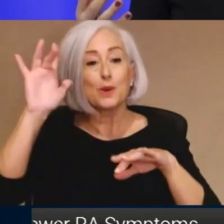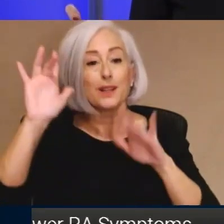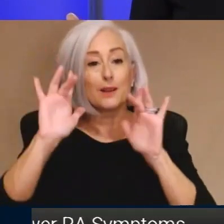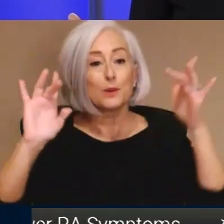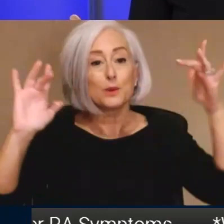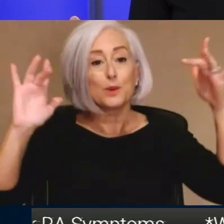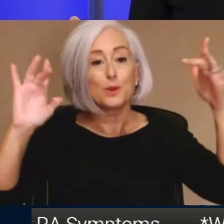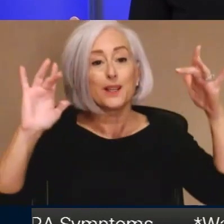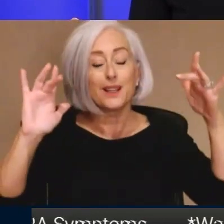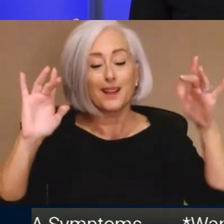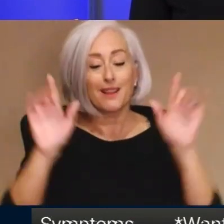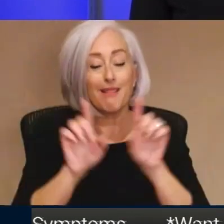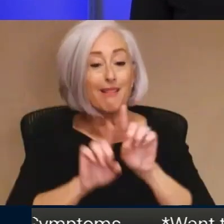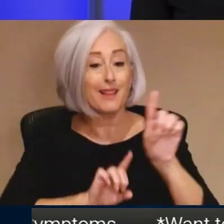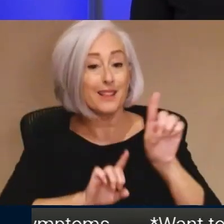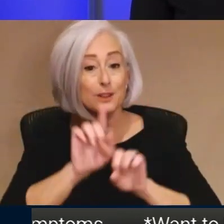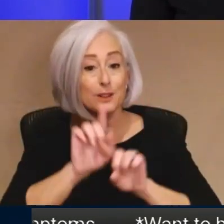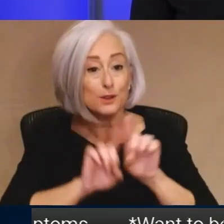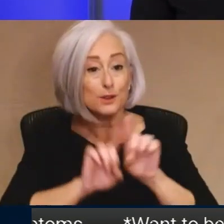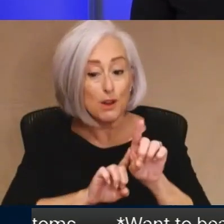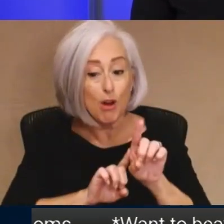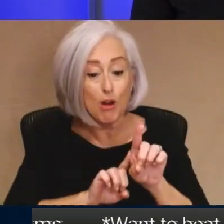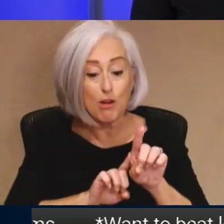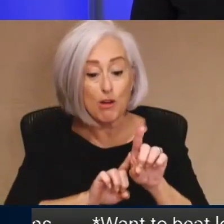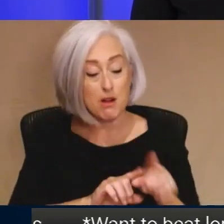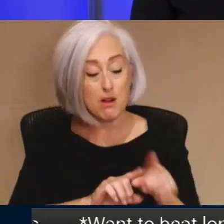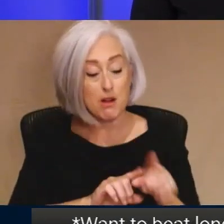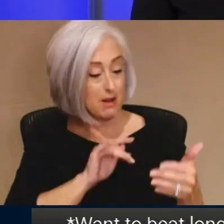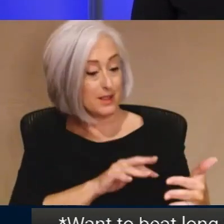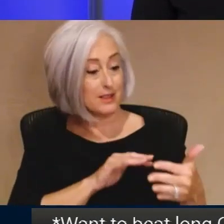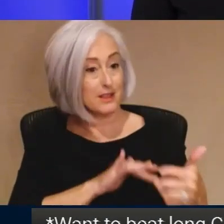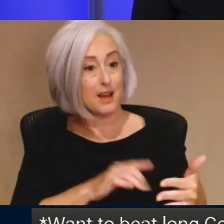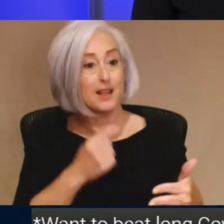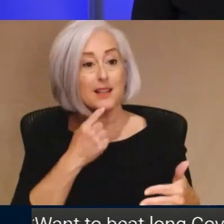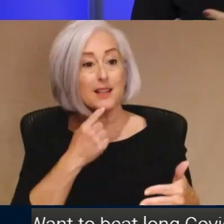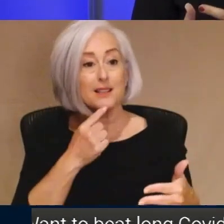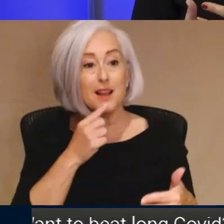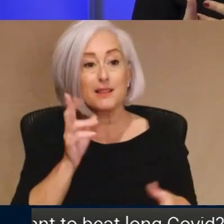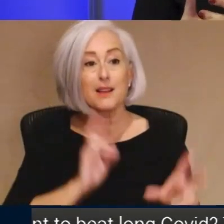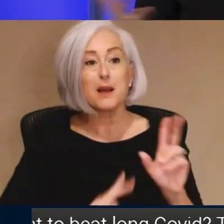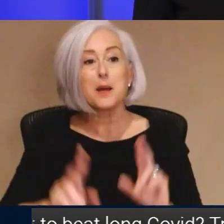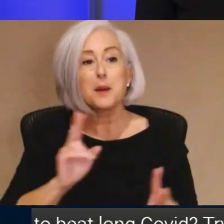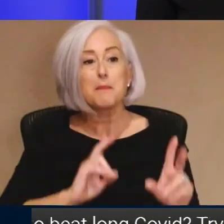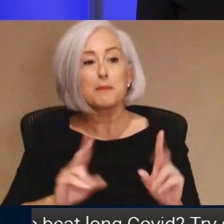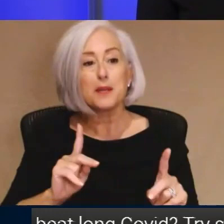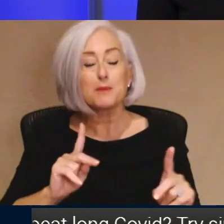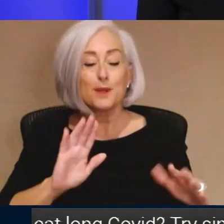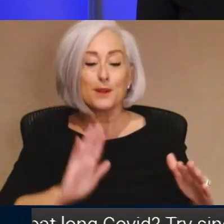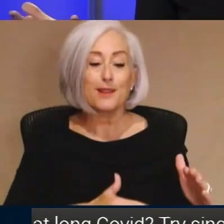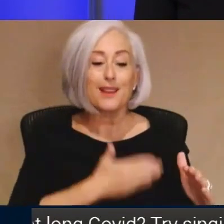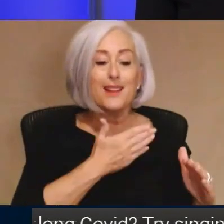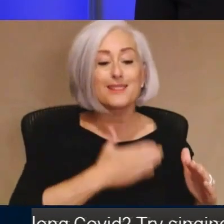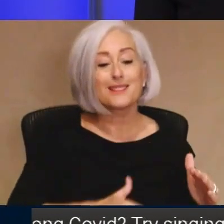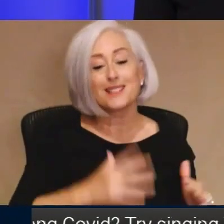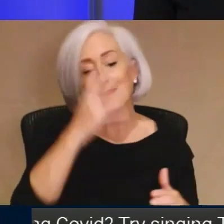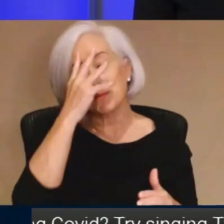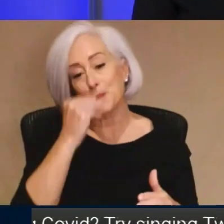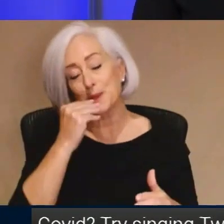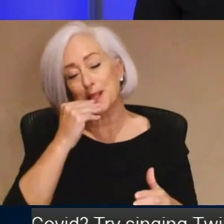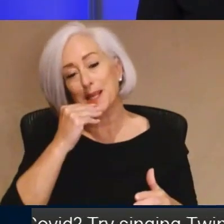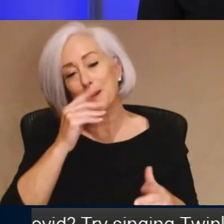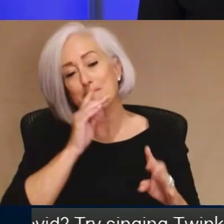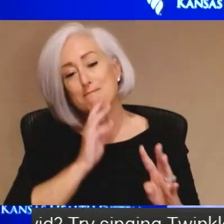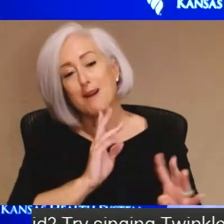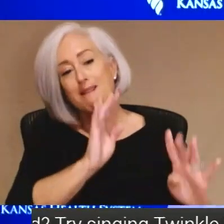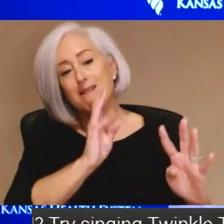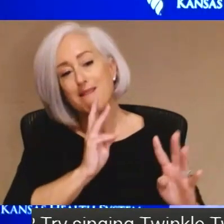There is a study out there that says that people who sing lullabies find it easier to breathe. Mm-hmm. Any word on that? Any truth behind that?